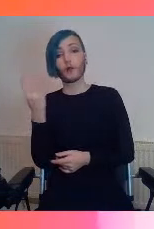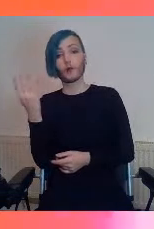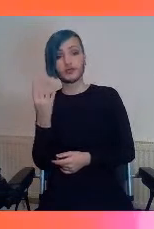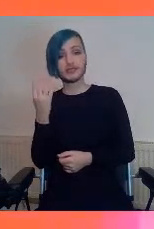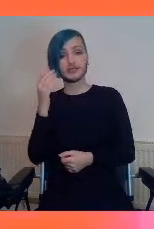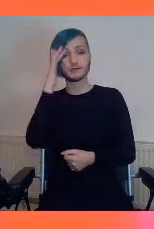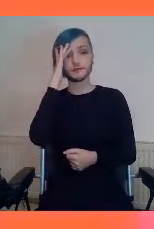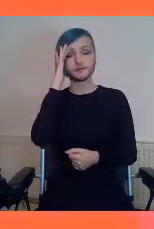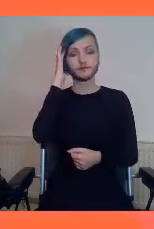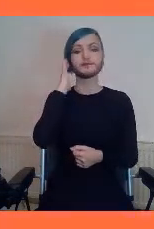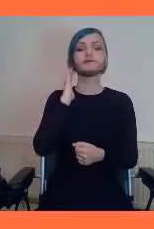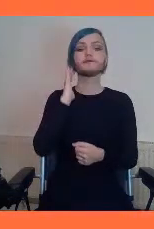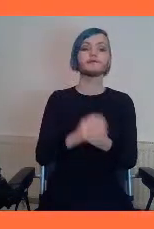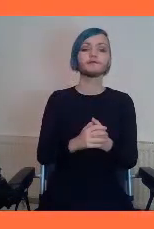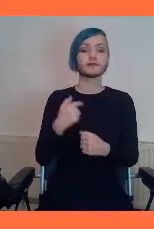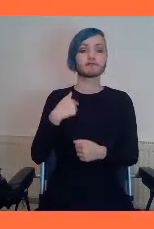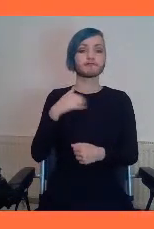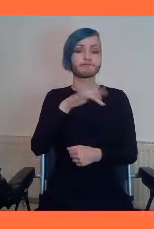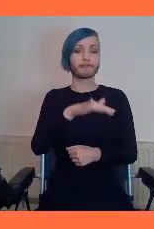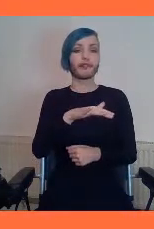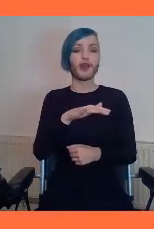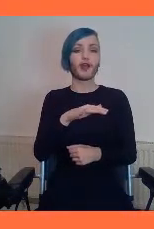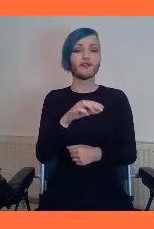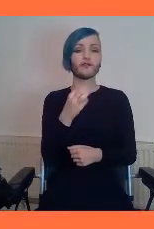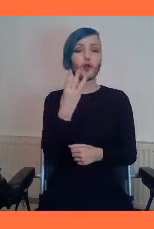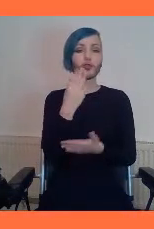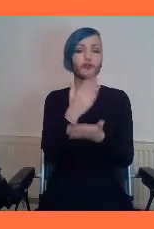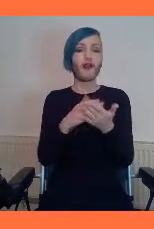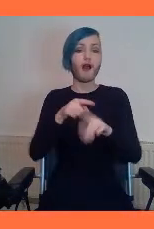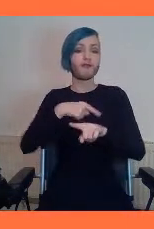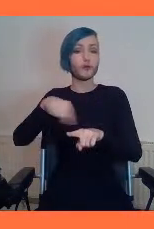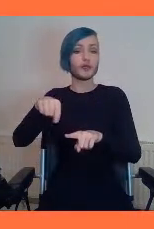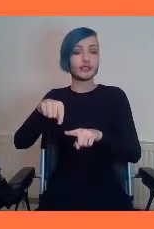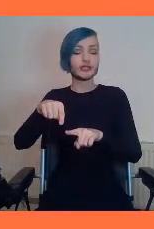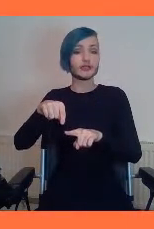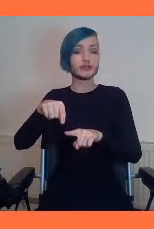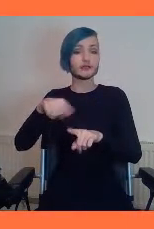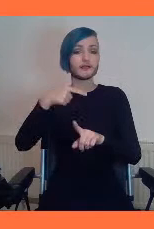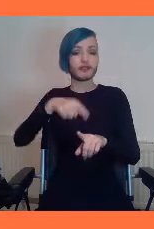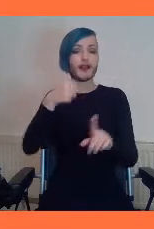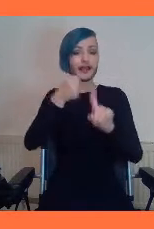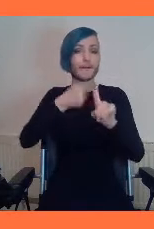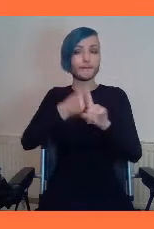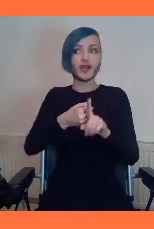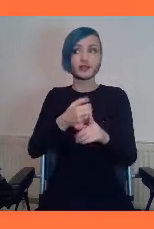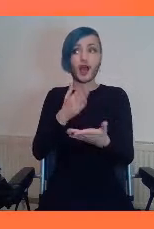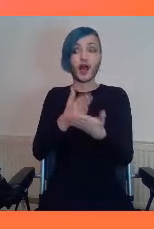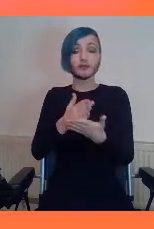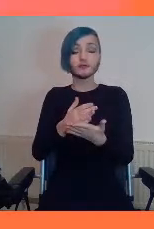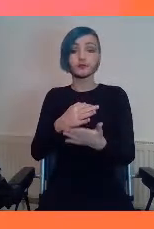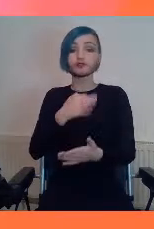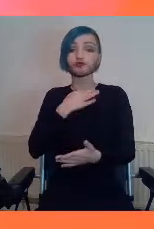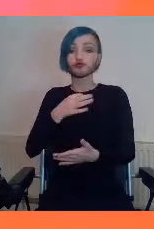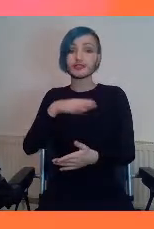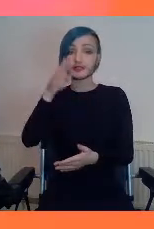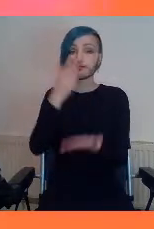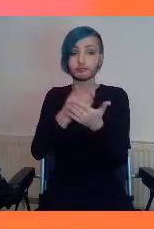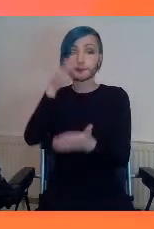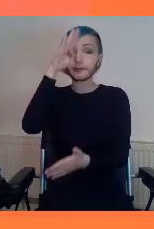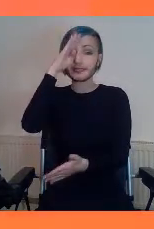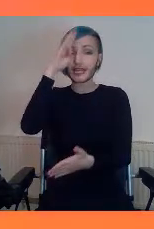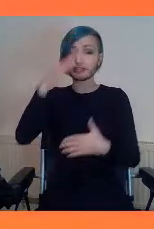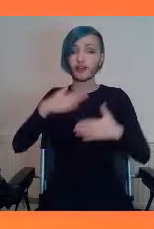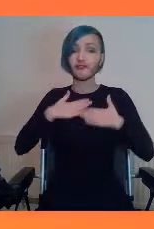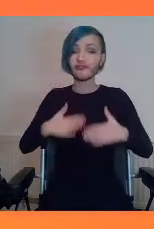3.5 weeks that I spent there, I faced a lot of danger, like literally physical danger, danger. And this is